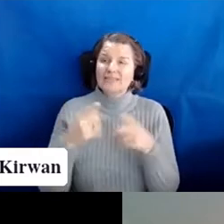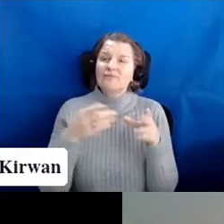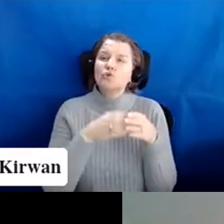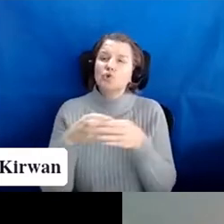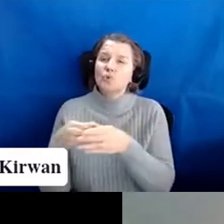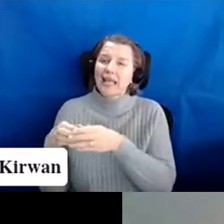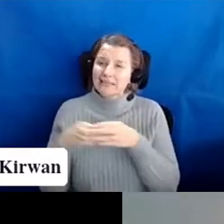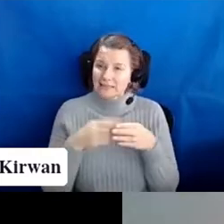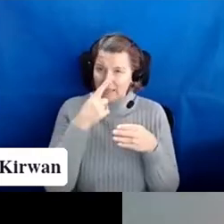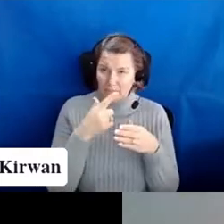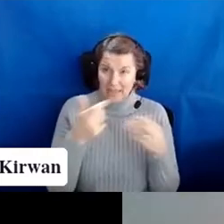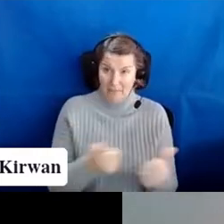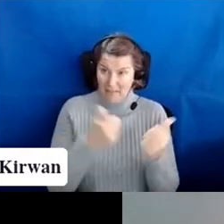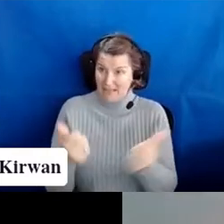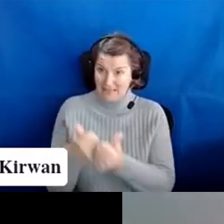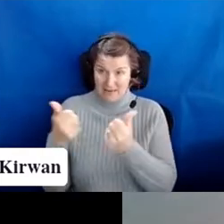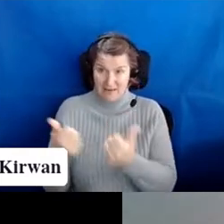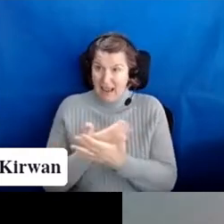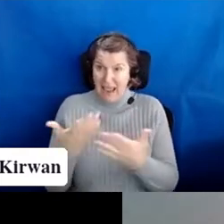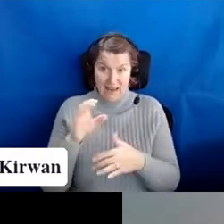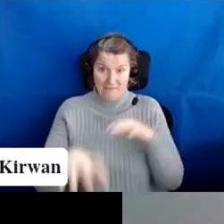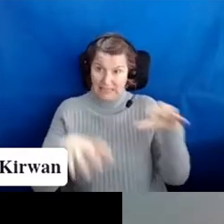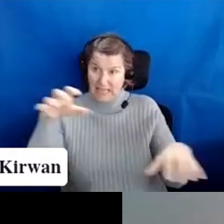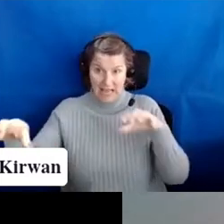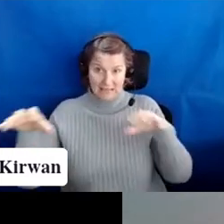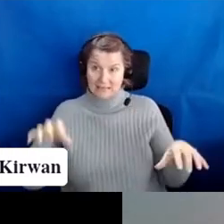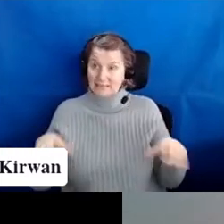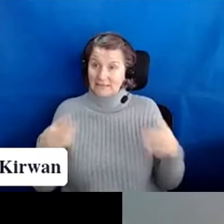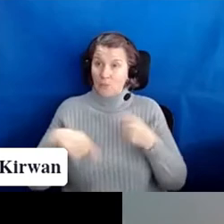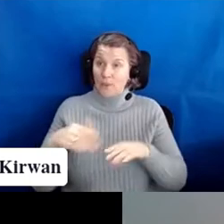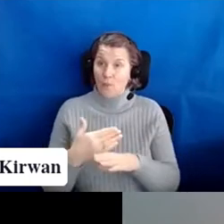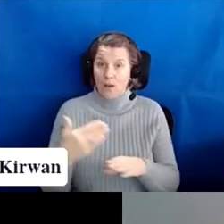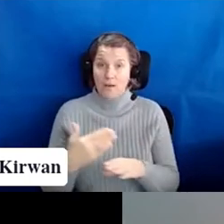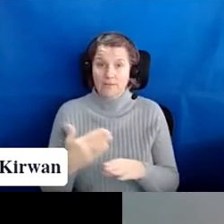could be completed within any of the sites where we were working.